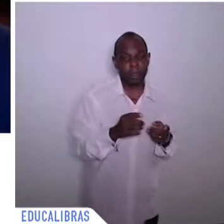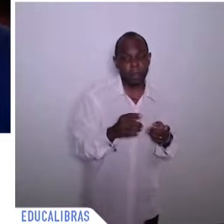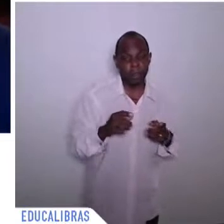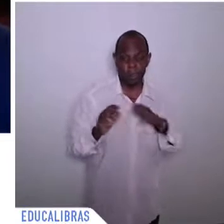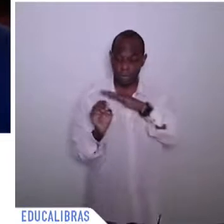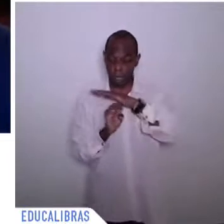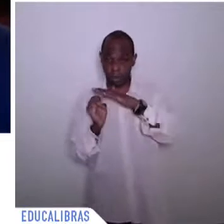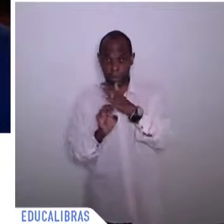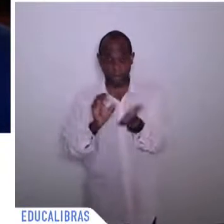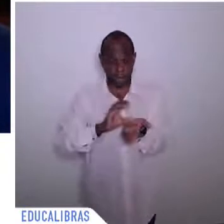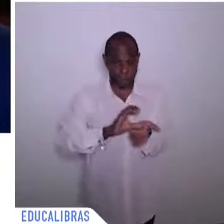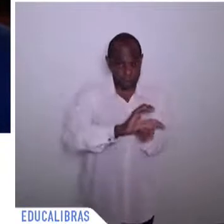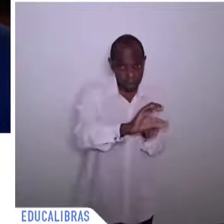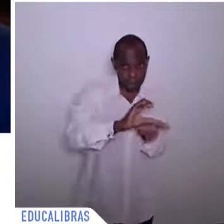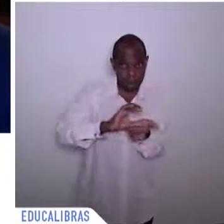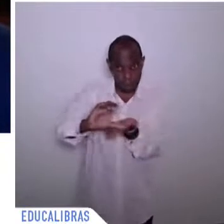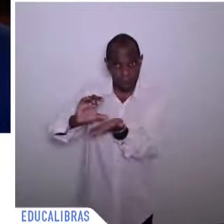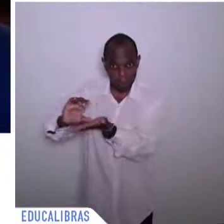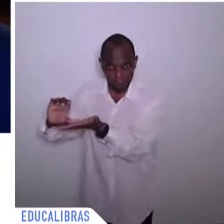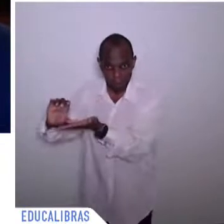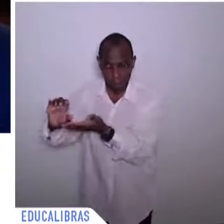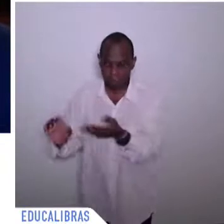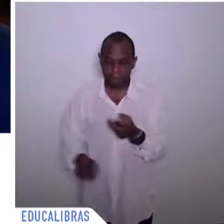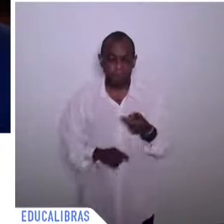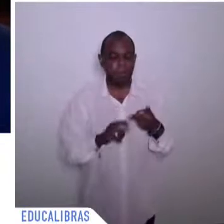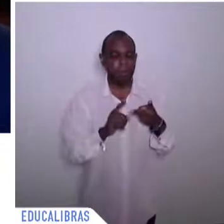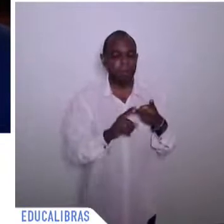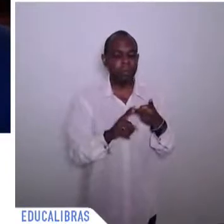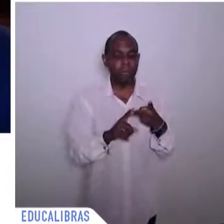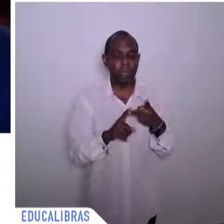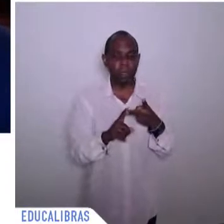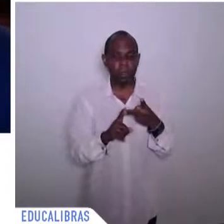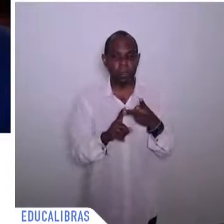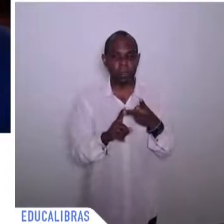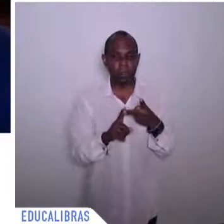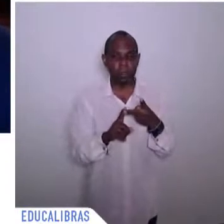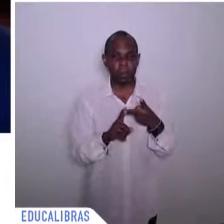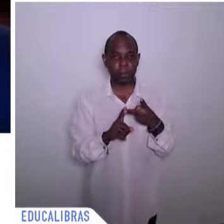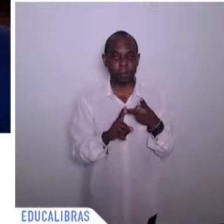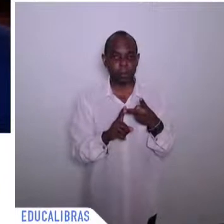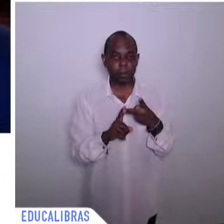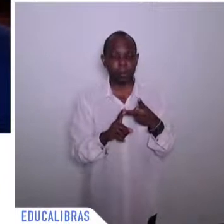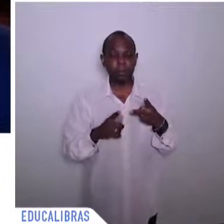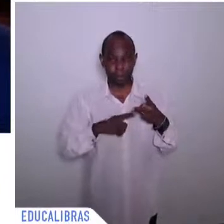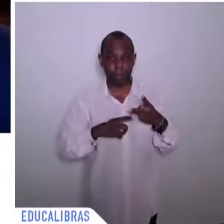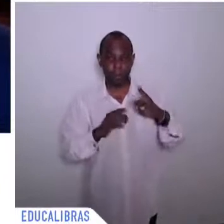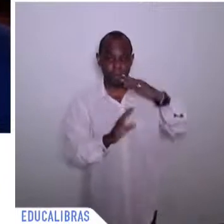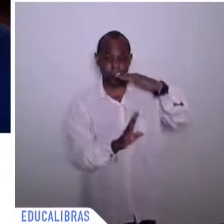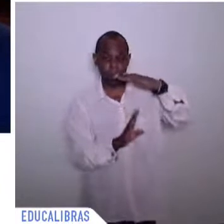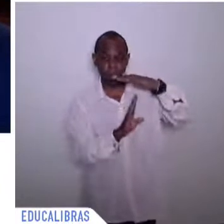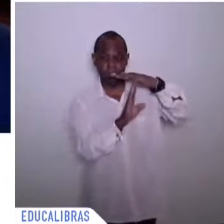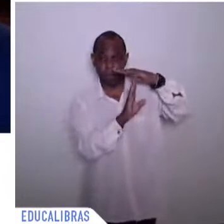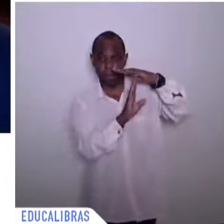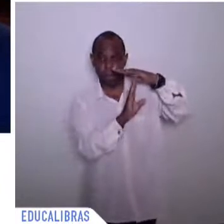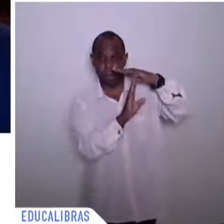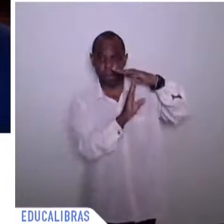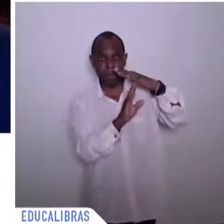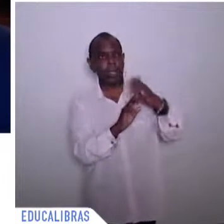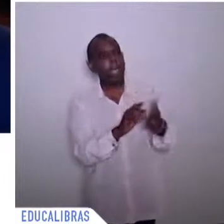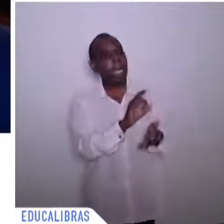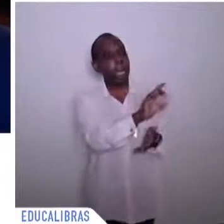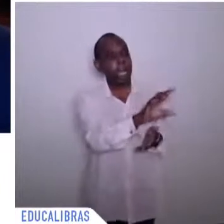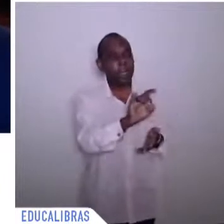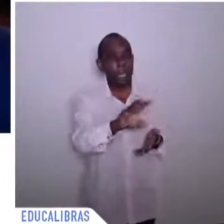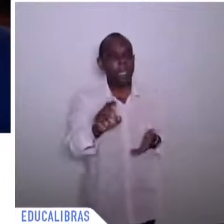contribution by companies. The second It was to impose a limit